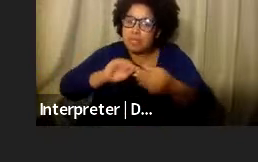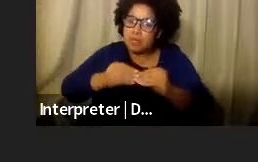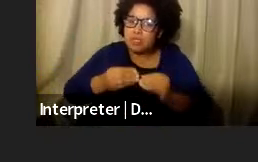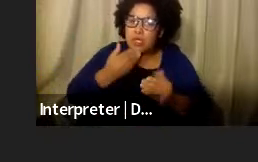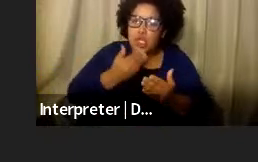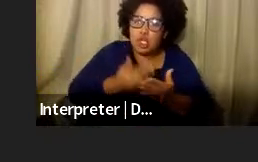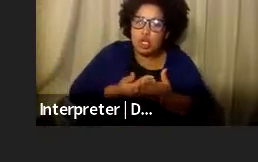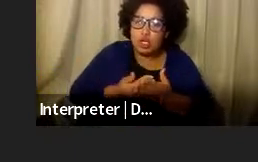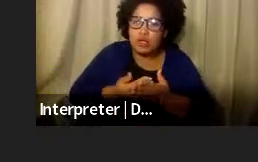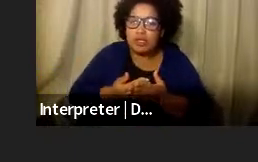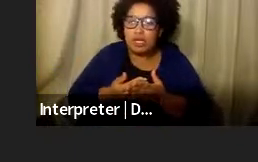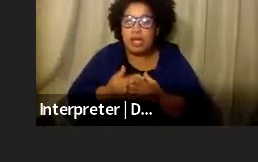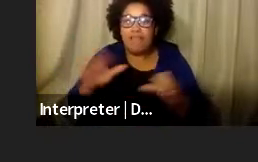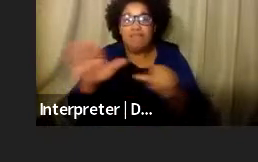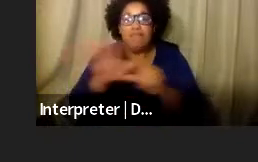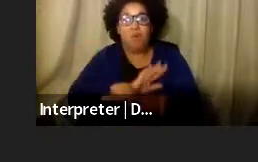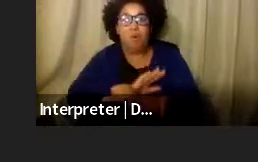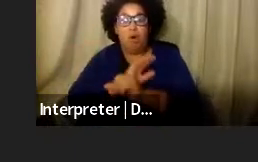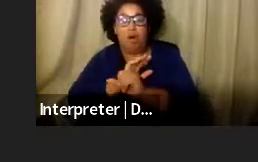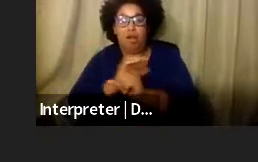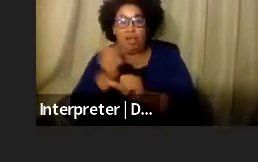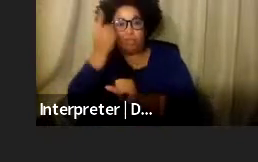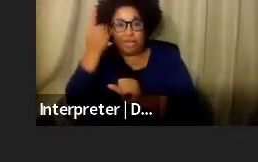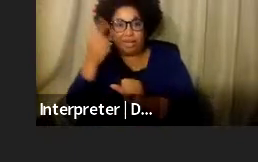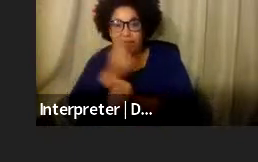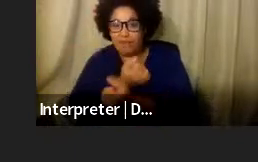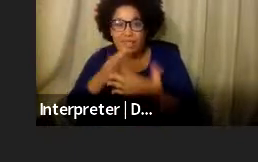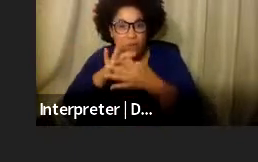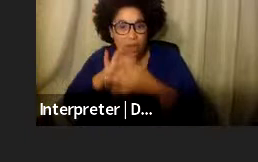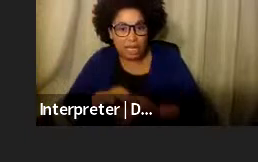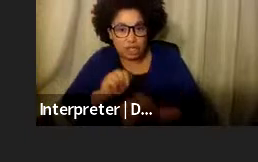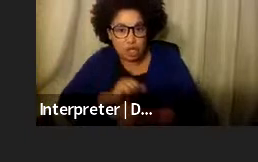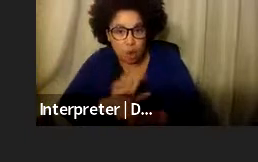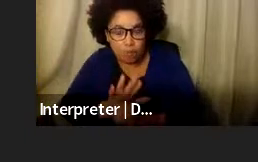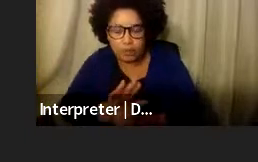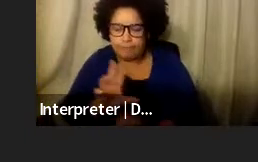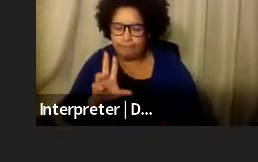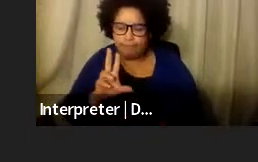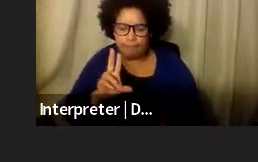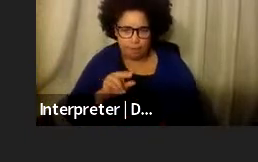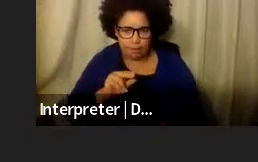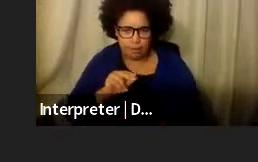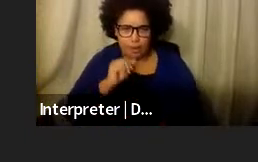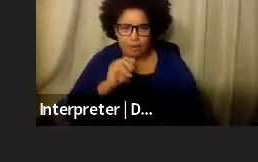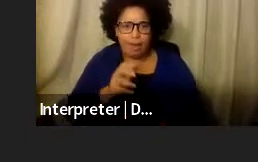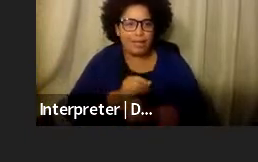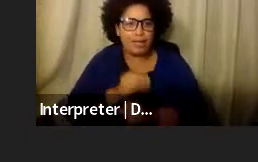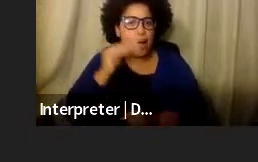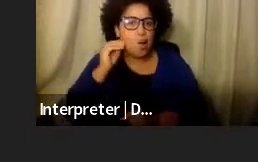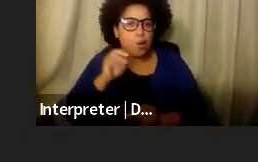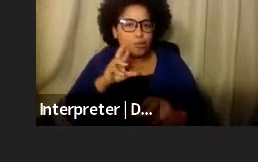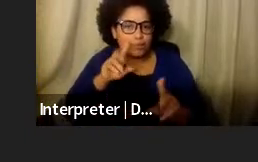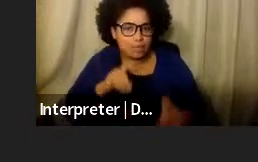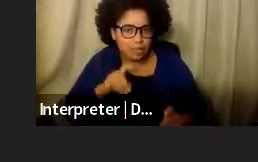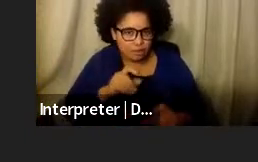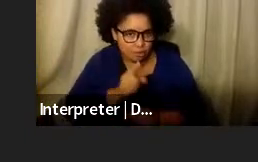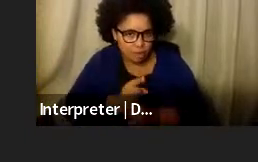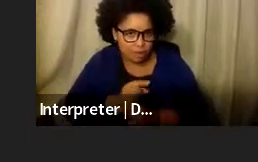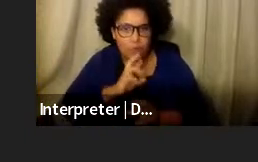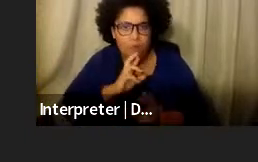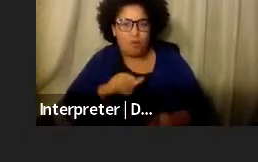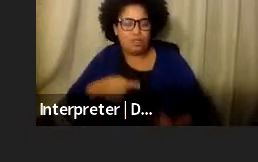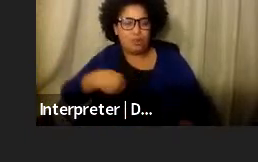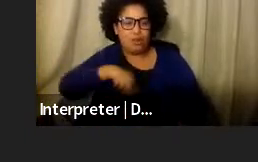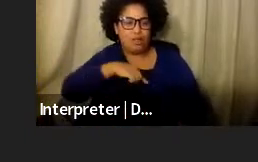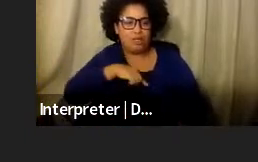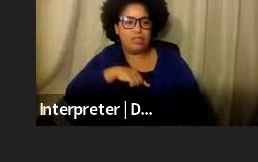it's not a complete picture of COVID, as you all know. We don't know we don't get home tests reported to us.